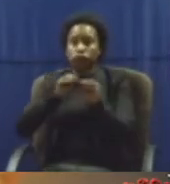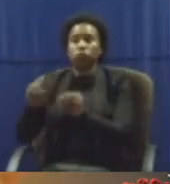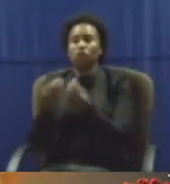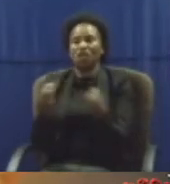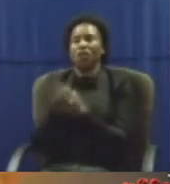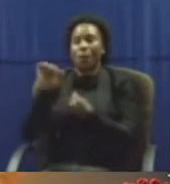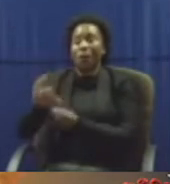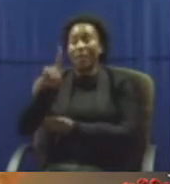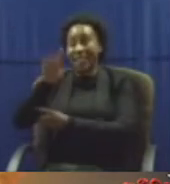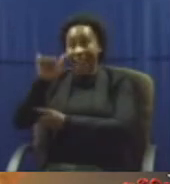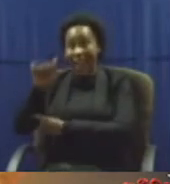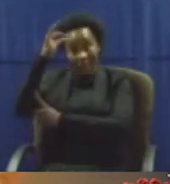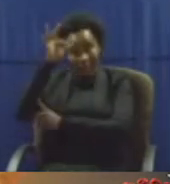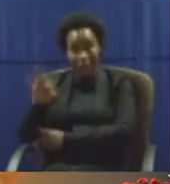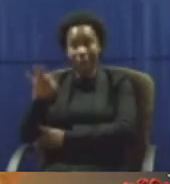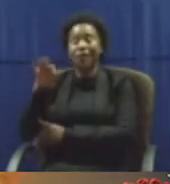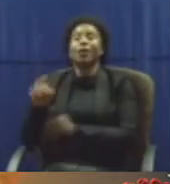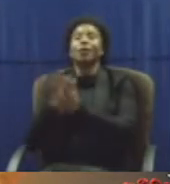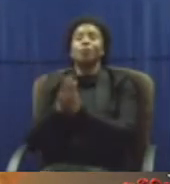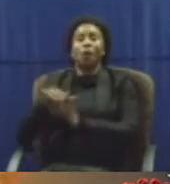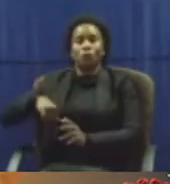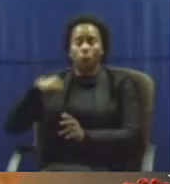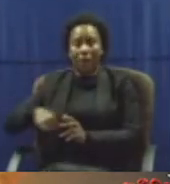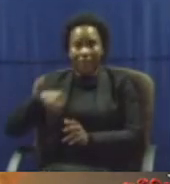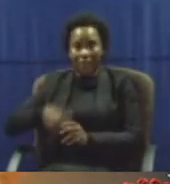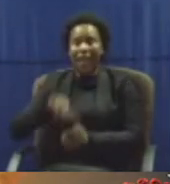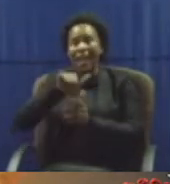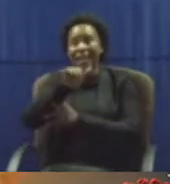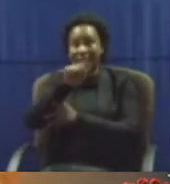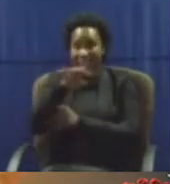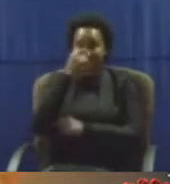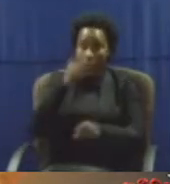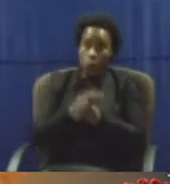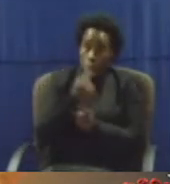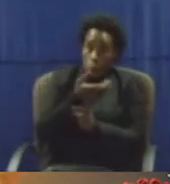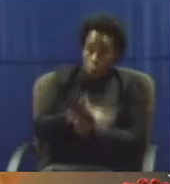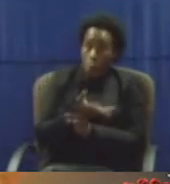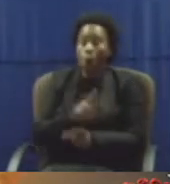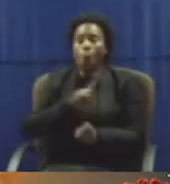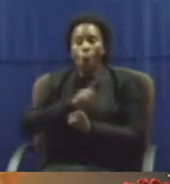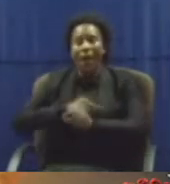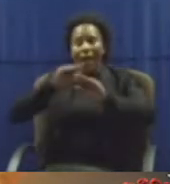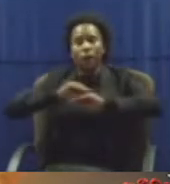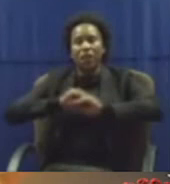is that time that the ANC does the same, because without a decent education, any form of freedom